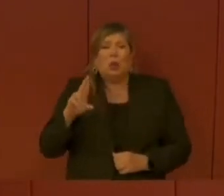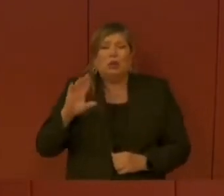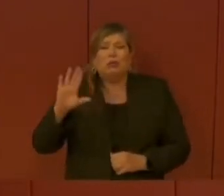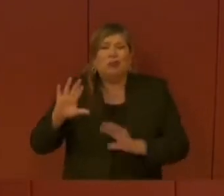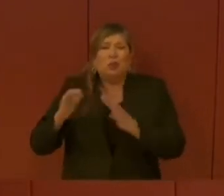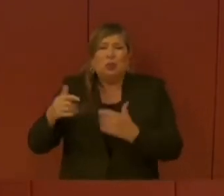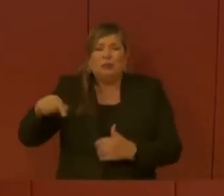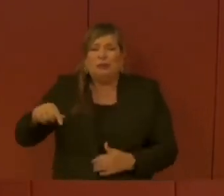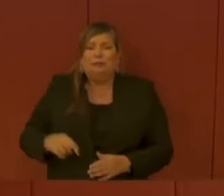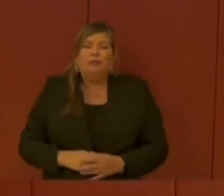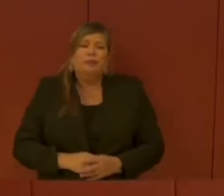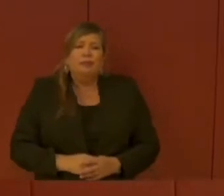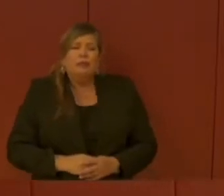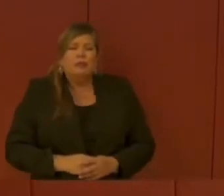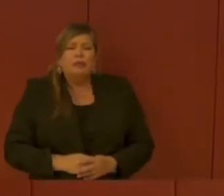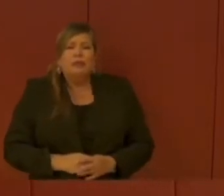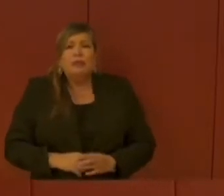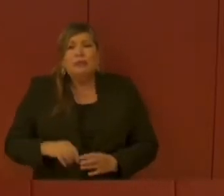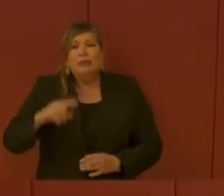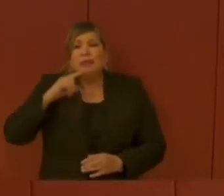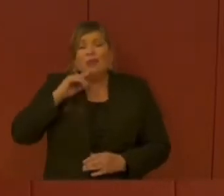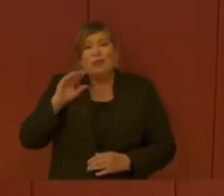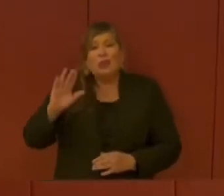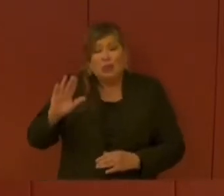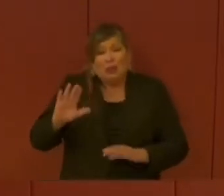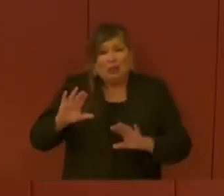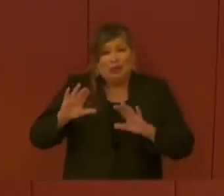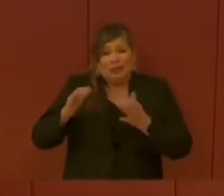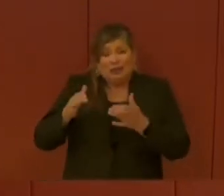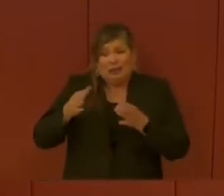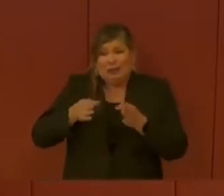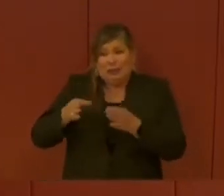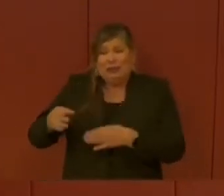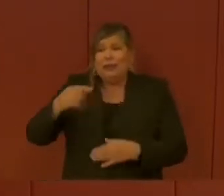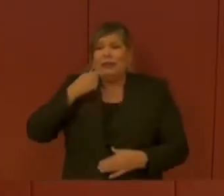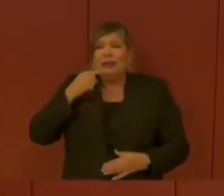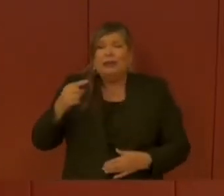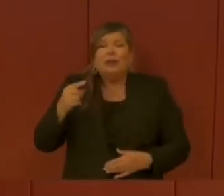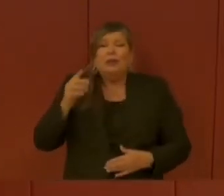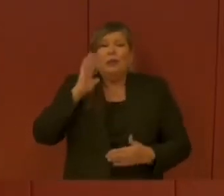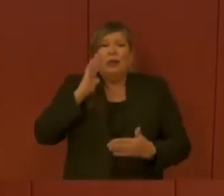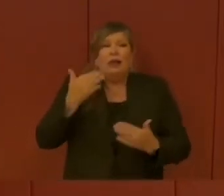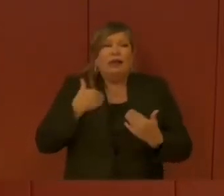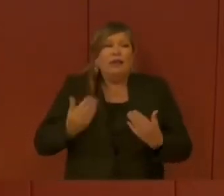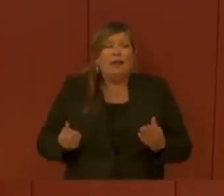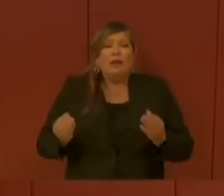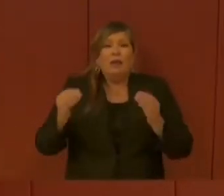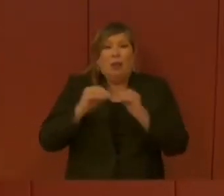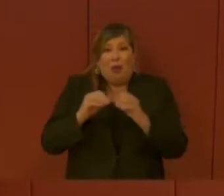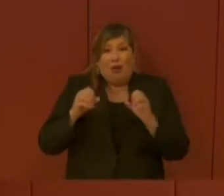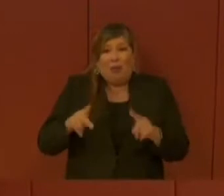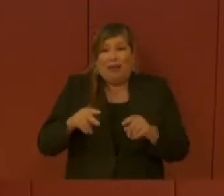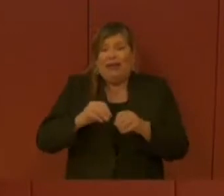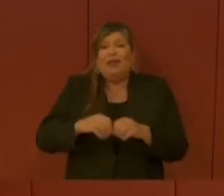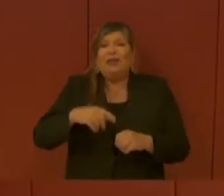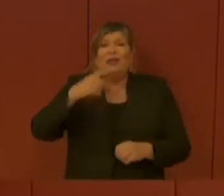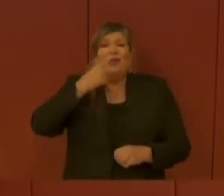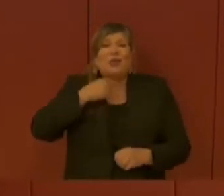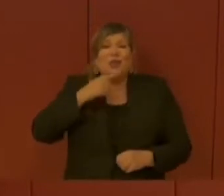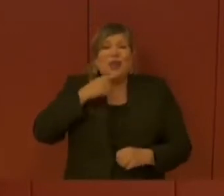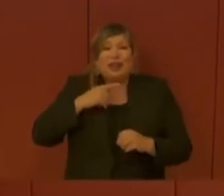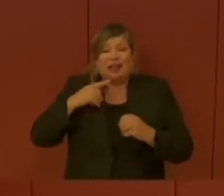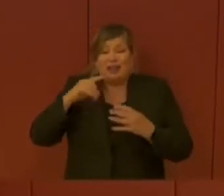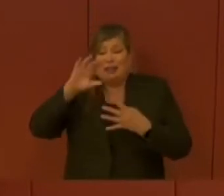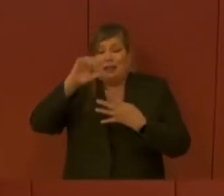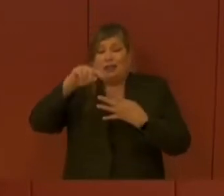administration said that there would also be possible opportunities to expand more outdoor activities in the red tier if we meet that 2 million threshold.